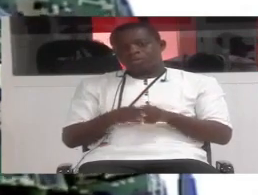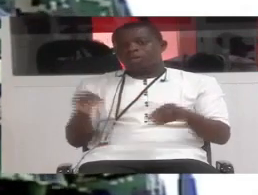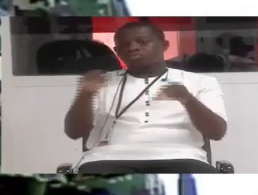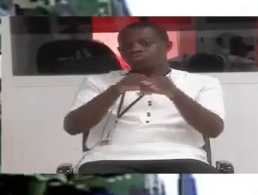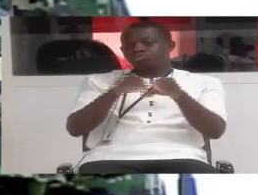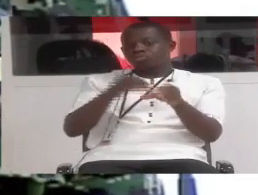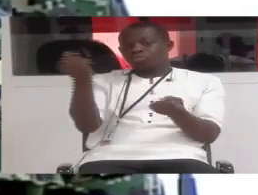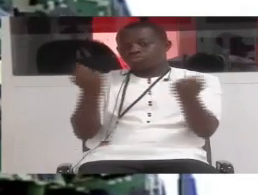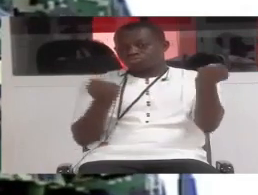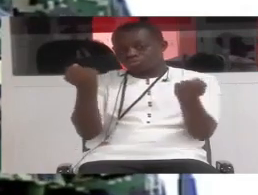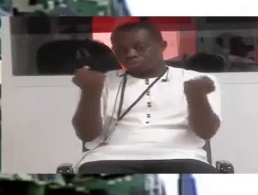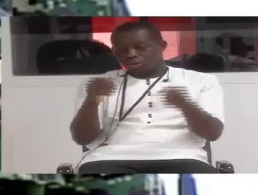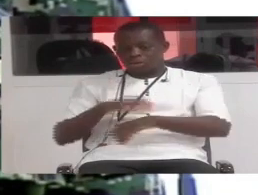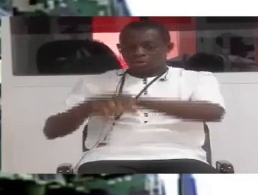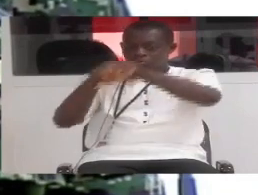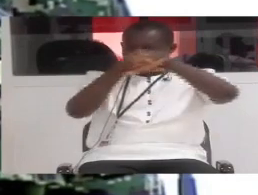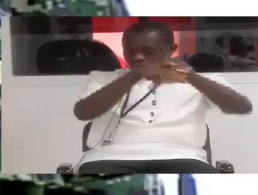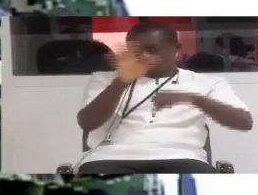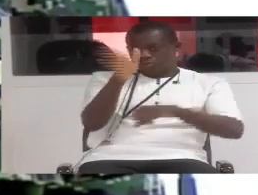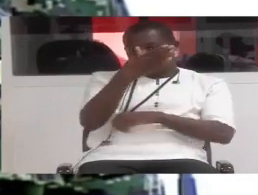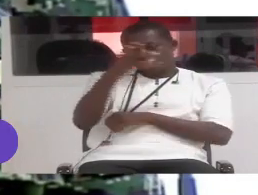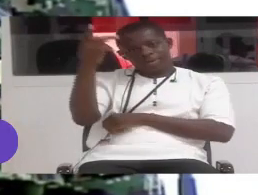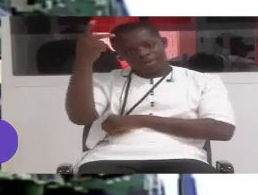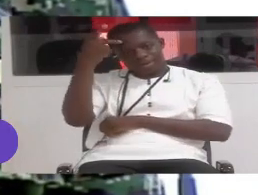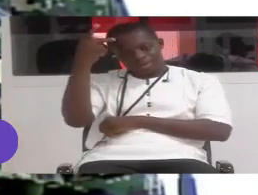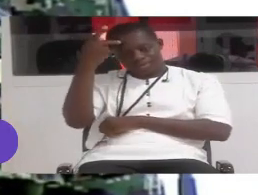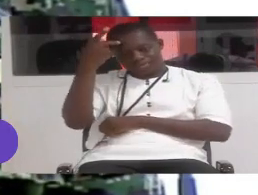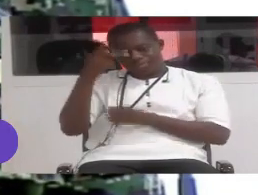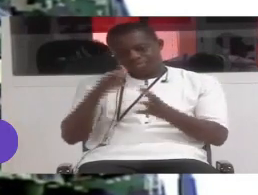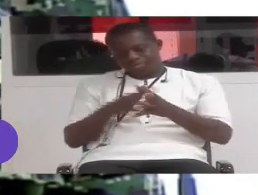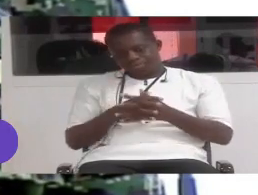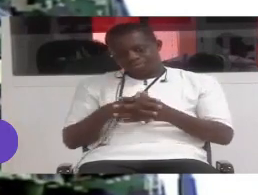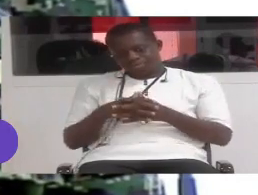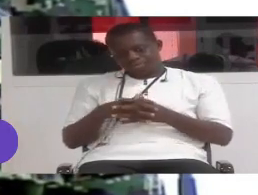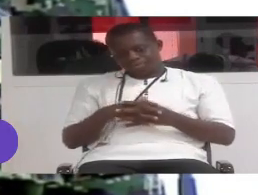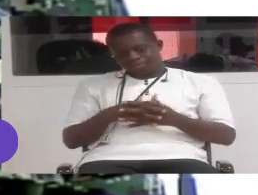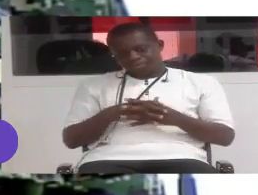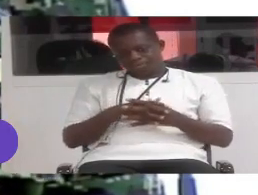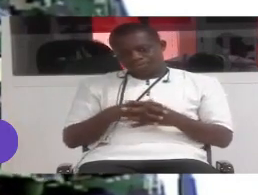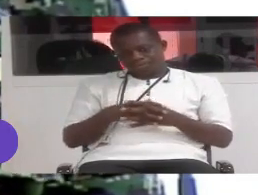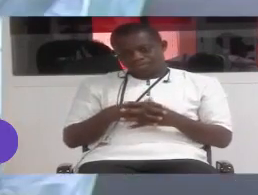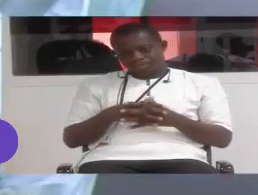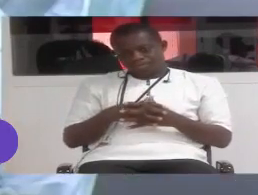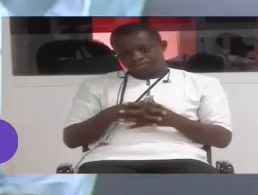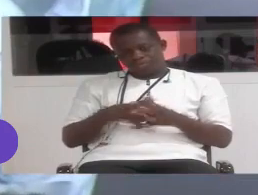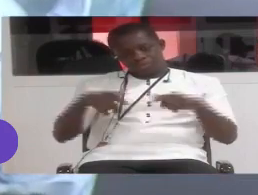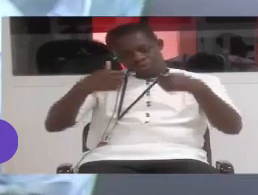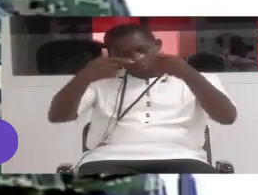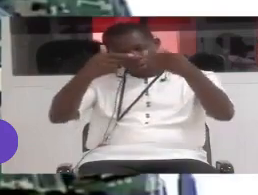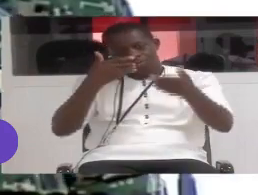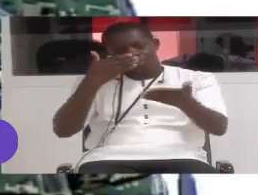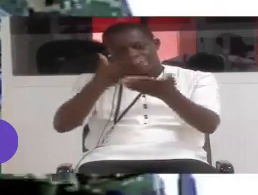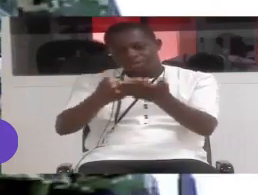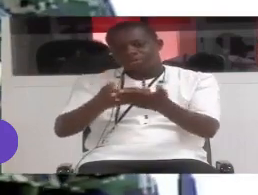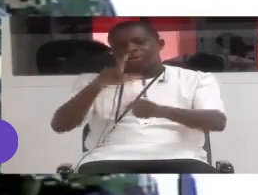moto yobul leen Kanilay. We put them into the vehicles and we took them to Kanilay. Proceed please. Biñ